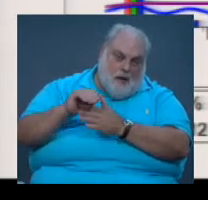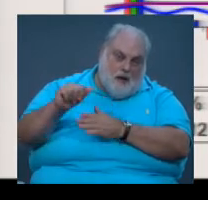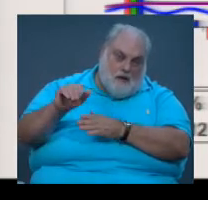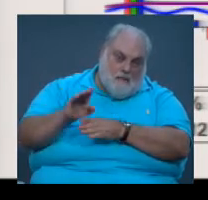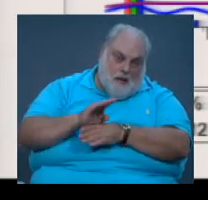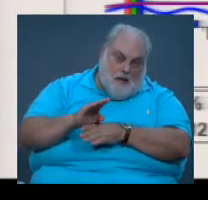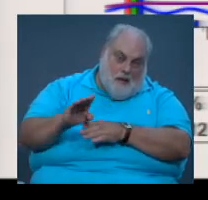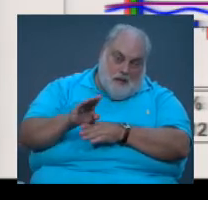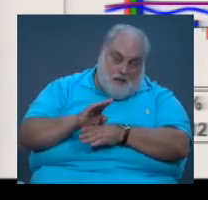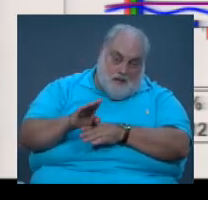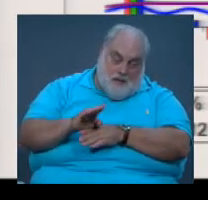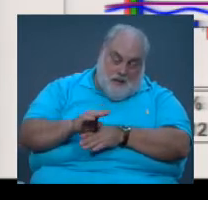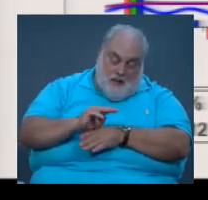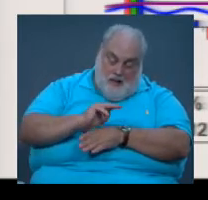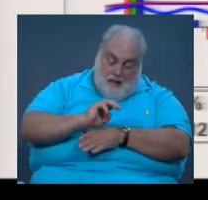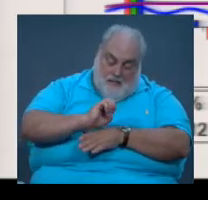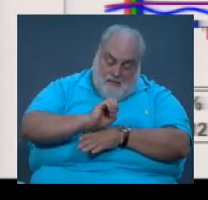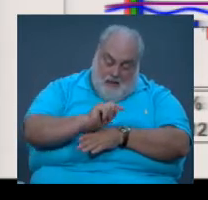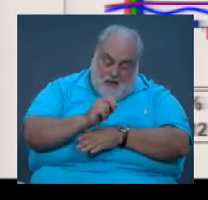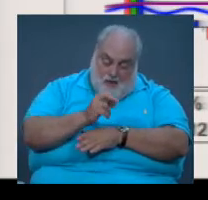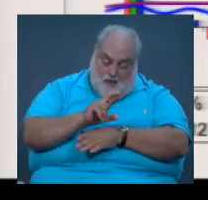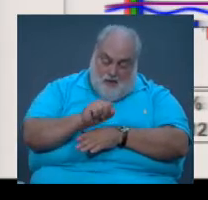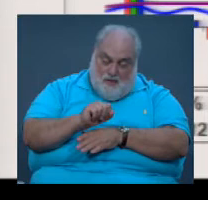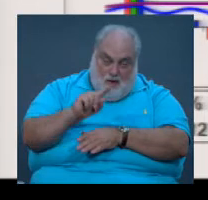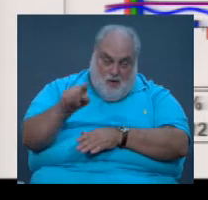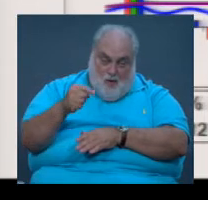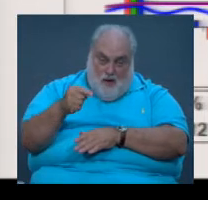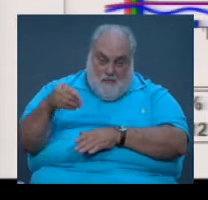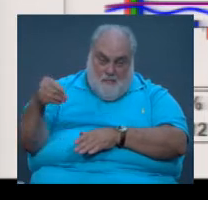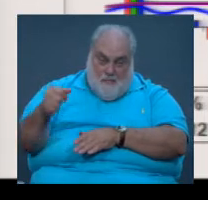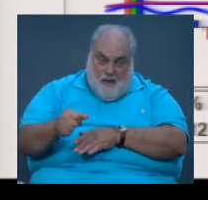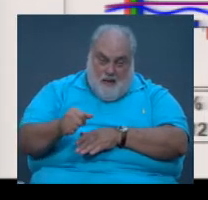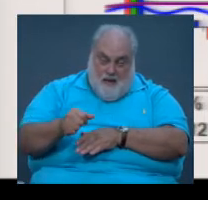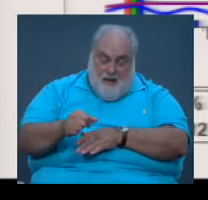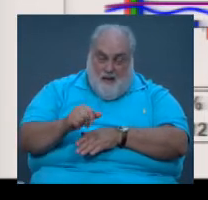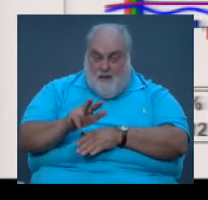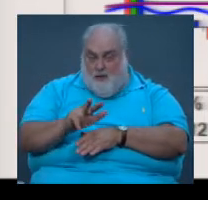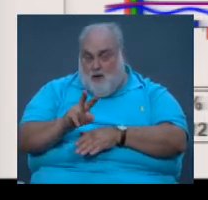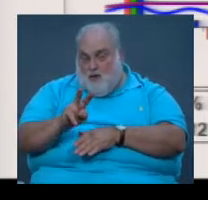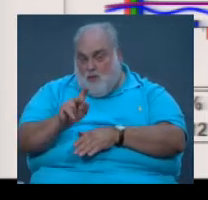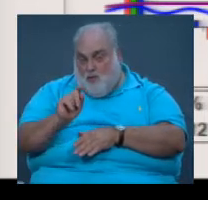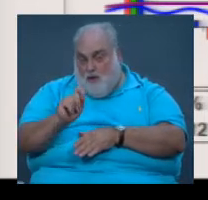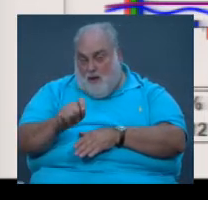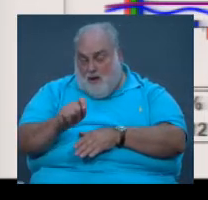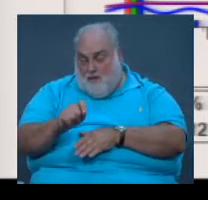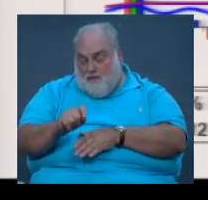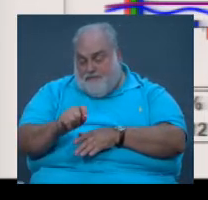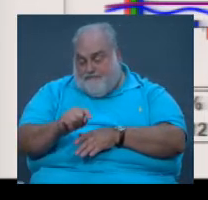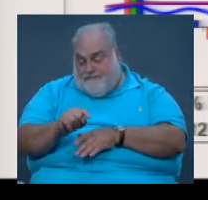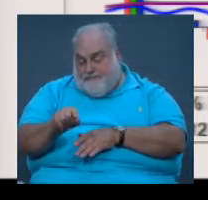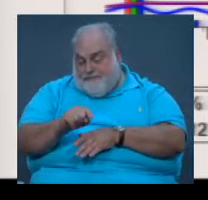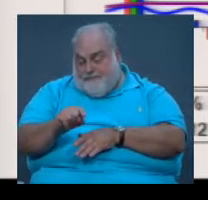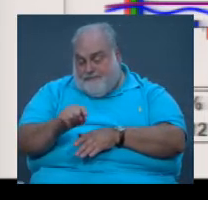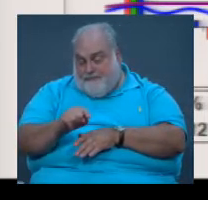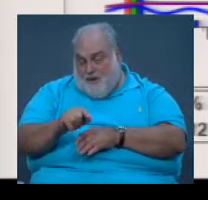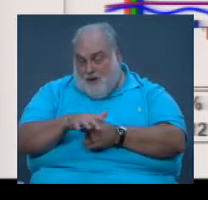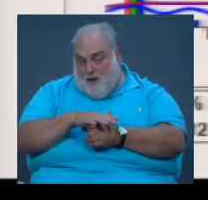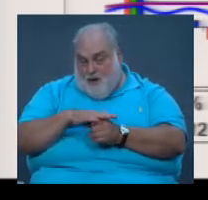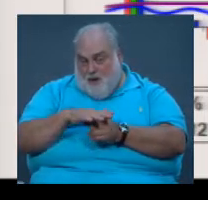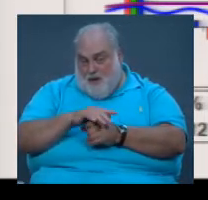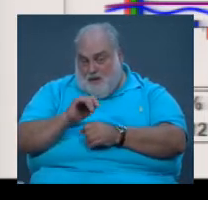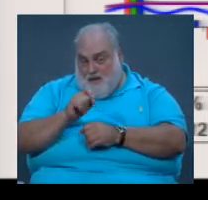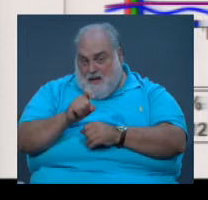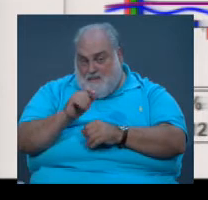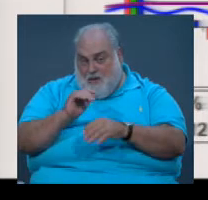of meters and only pay, $32 and whatever to the city in local tax because